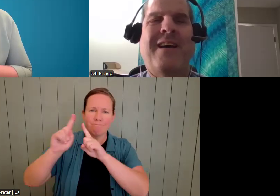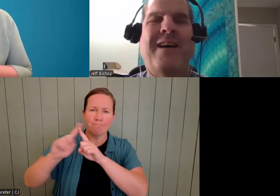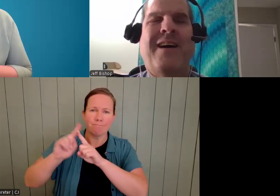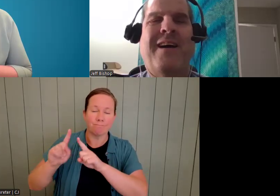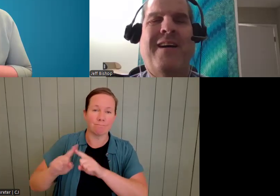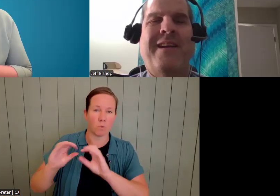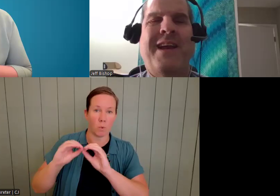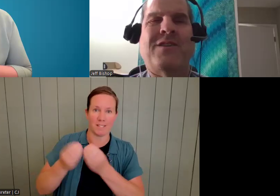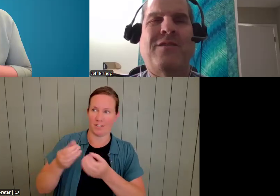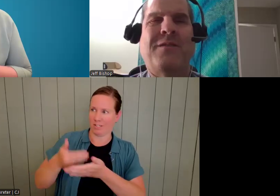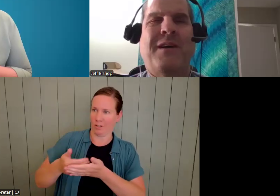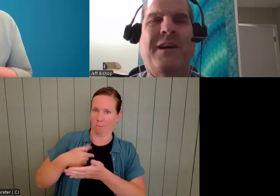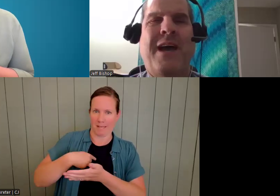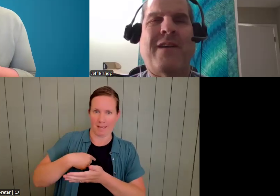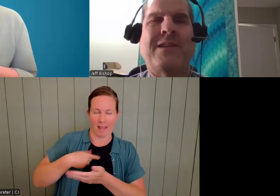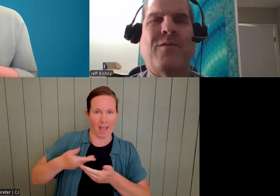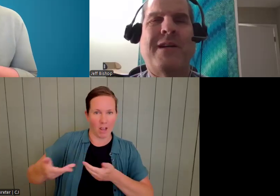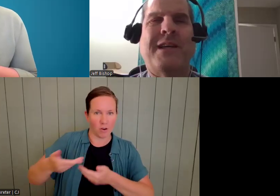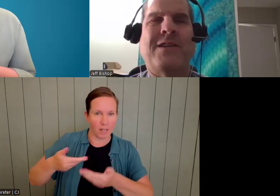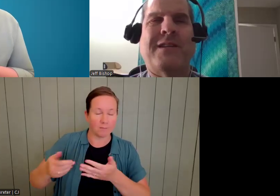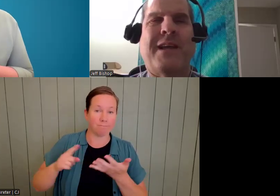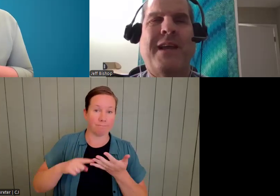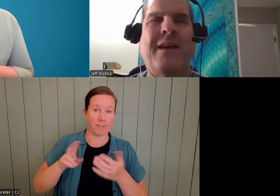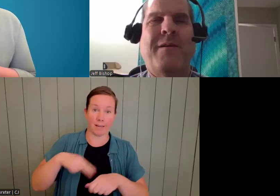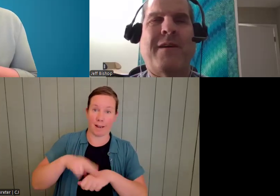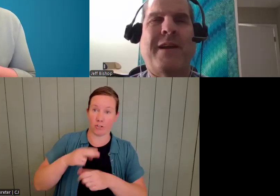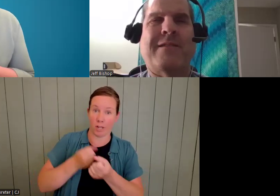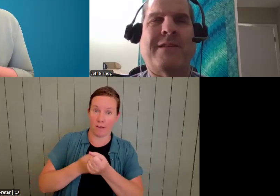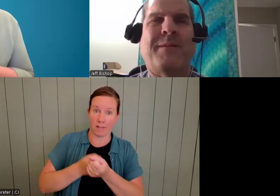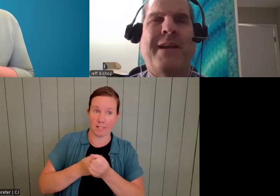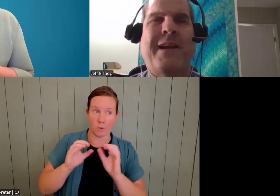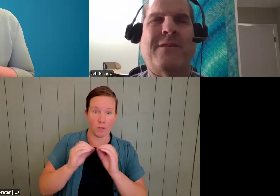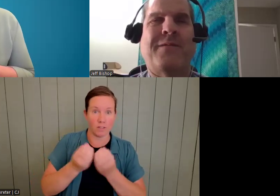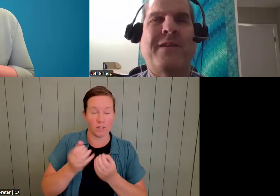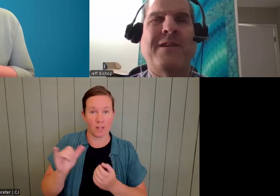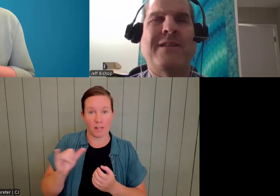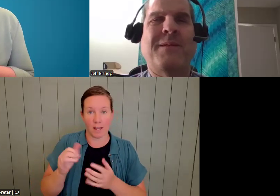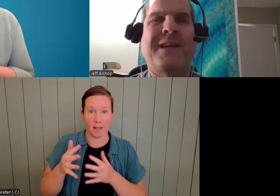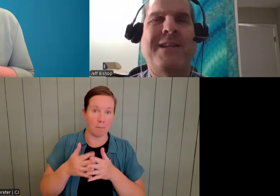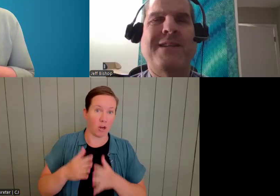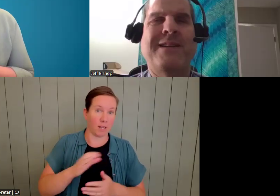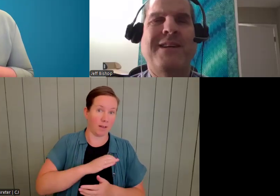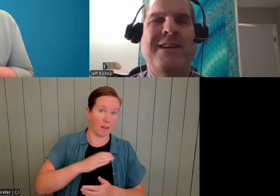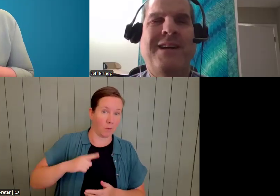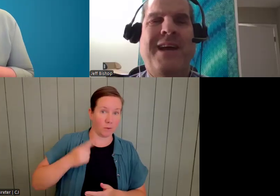na national advocacy organizations like American Council of the Blind and National Federation of the Blind, and